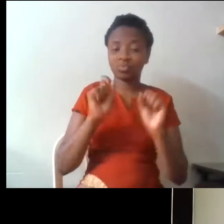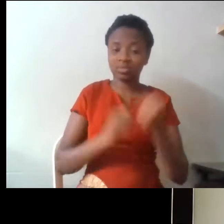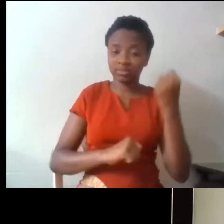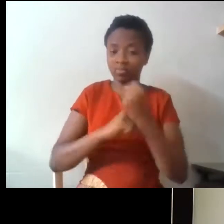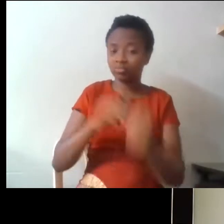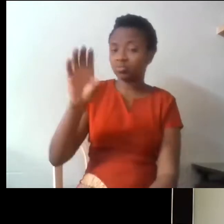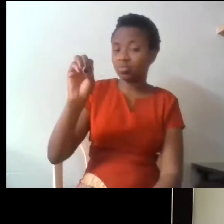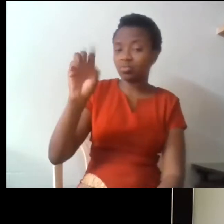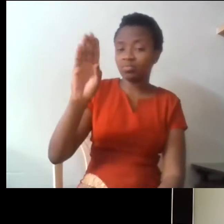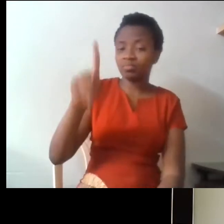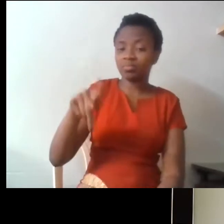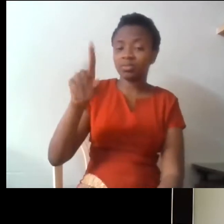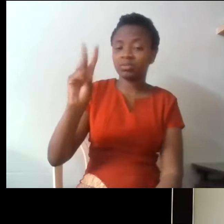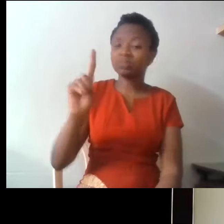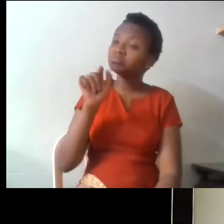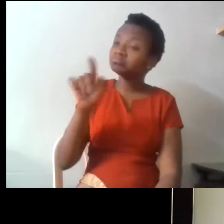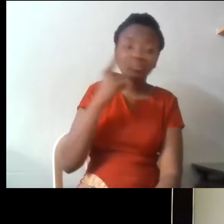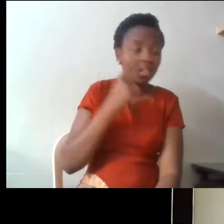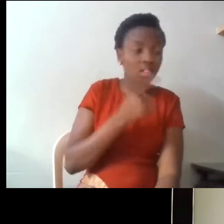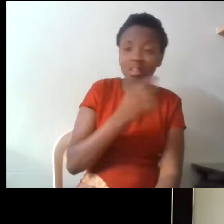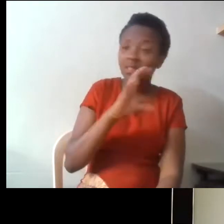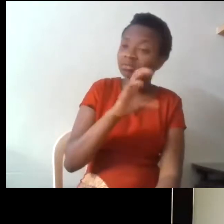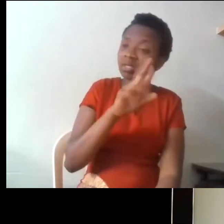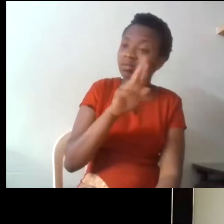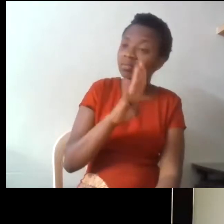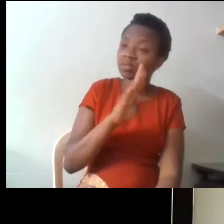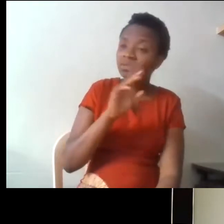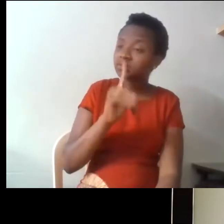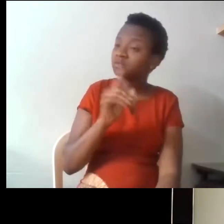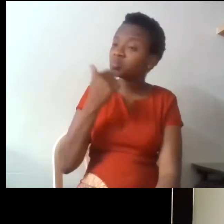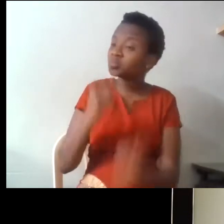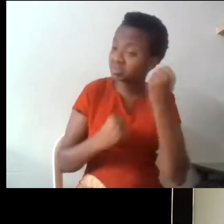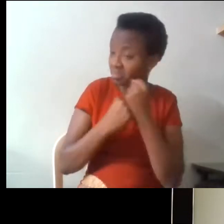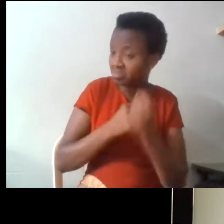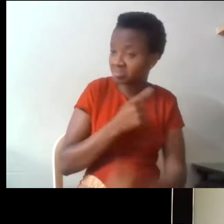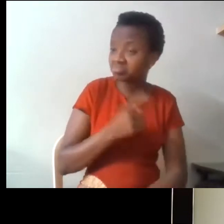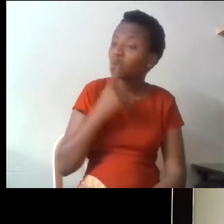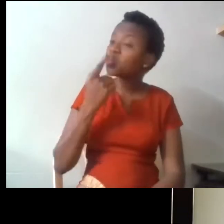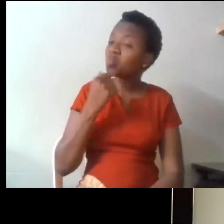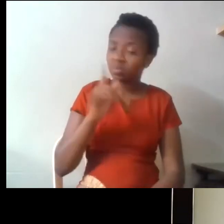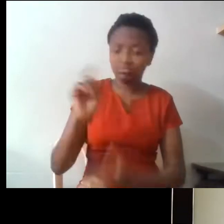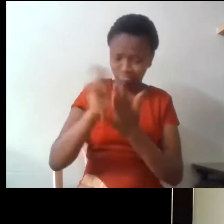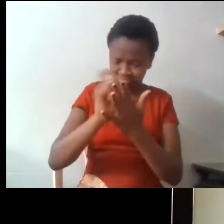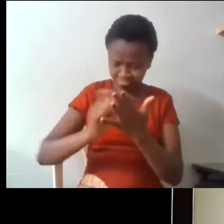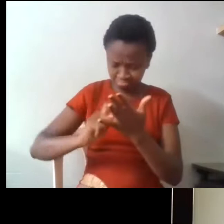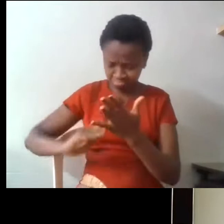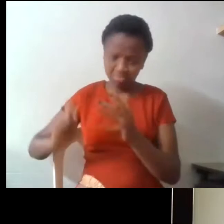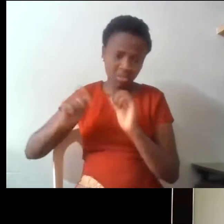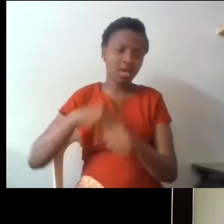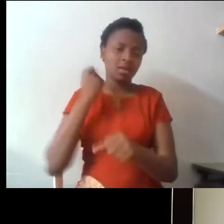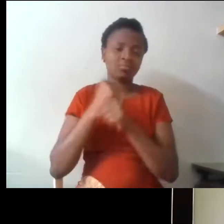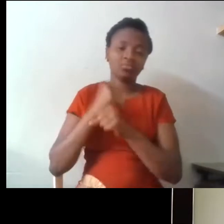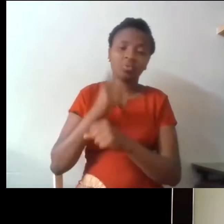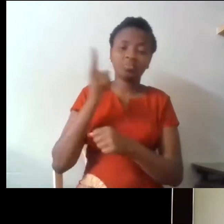to account on the implementation of the CRPD. We can support them to engage with and feed into UN